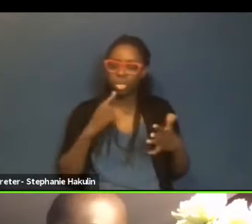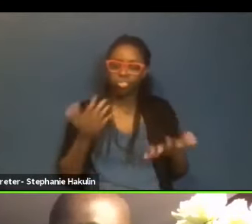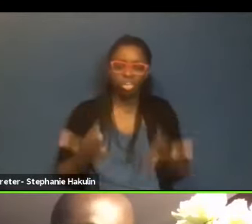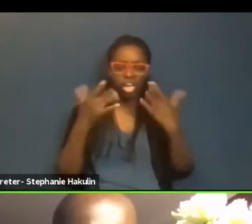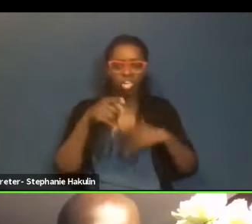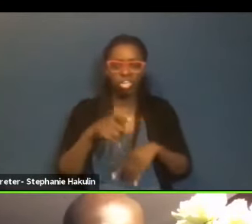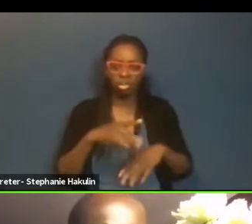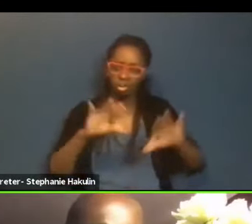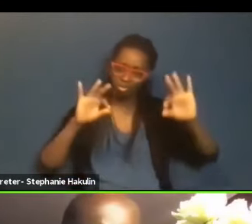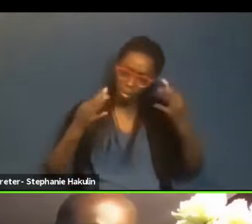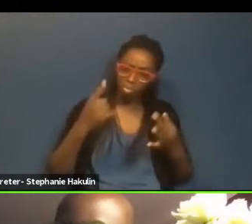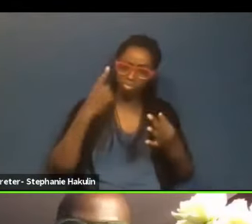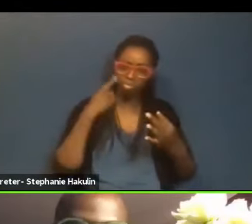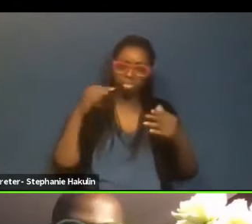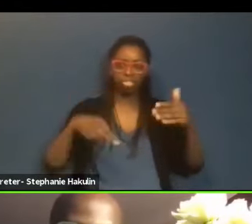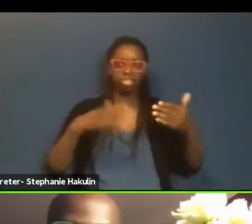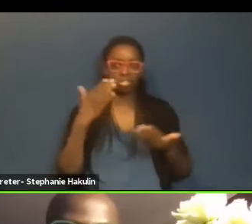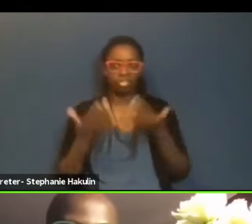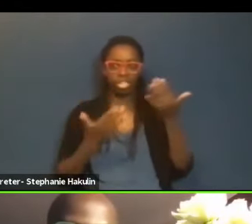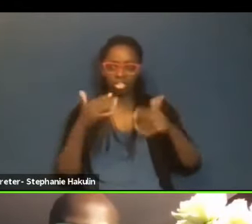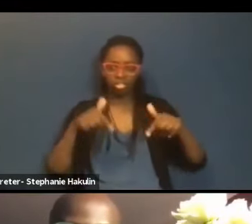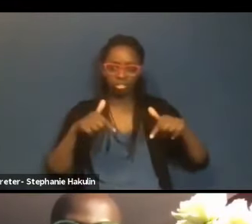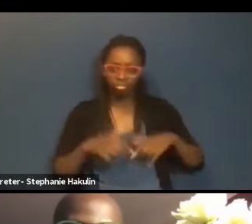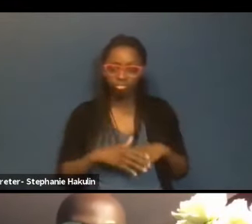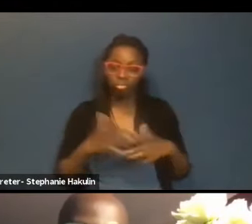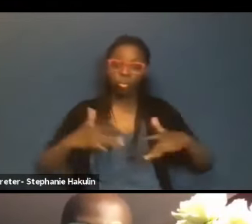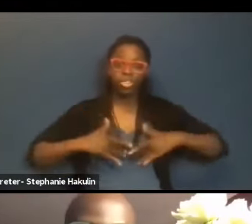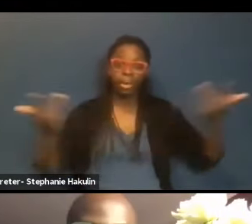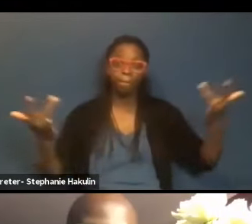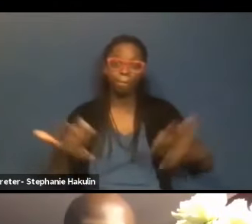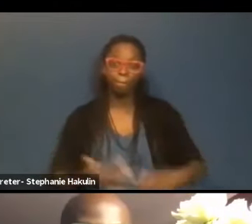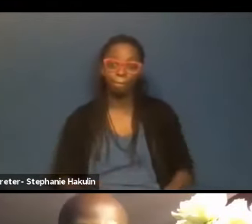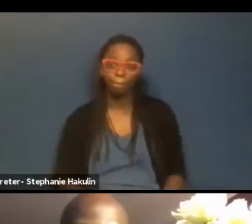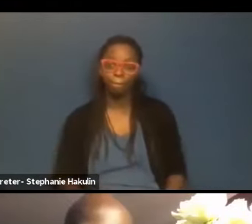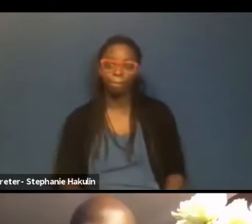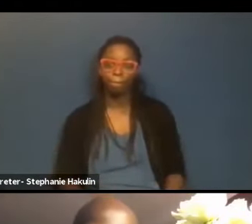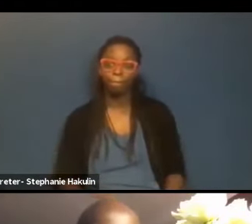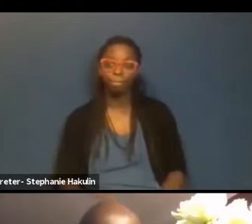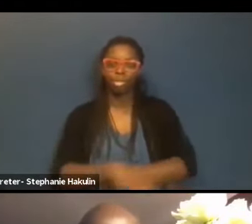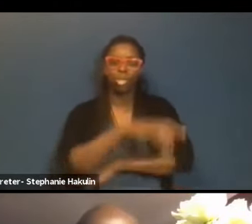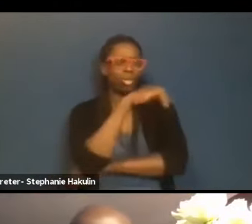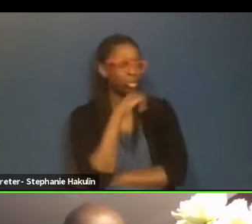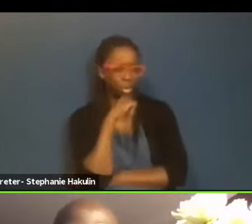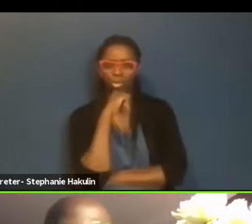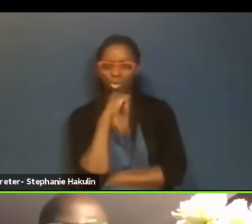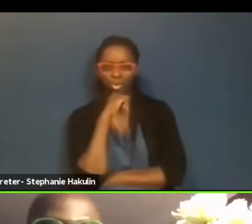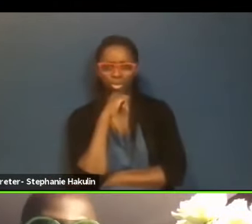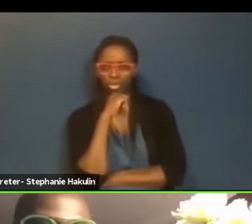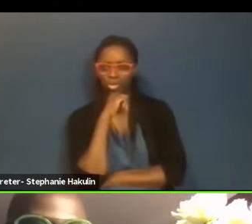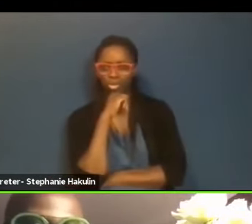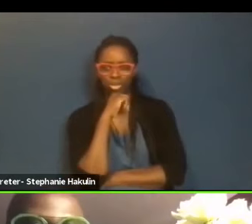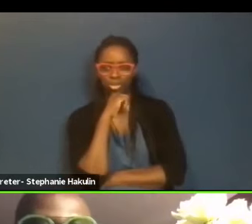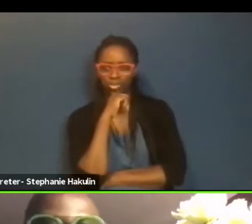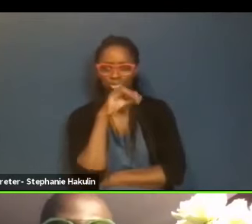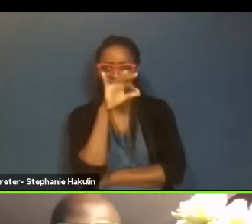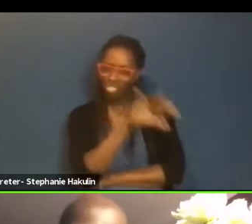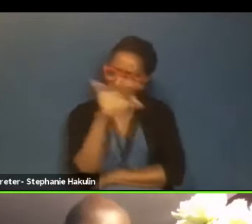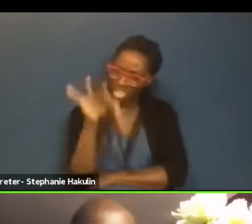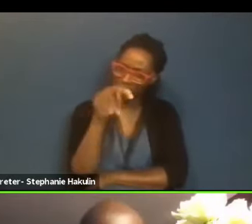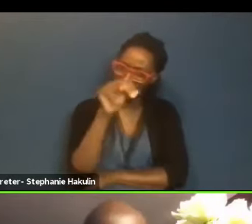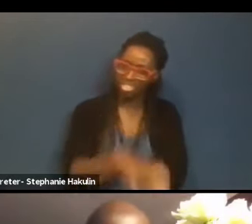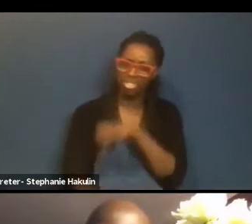Sid, what's happening? Ooh, Fightville gave me the end of the slam right there. Okay. I came to collect. Yup,